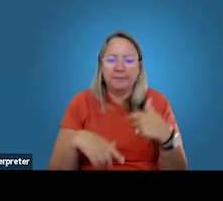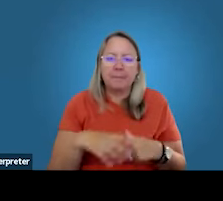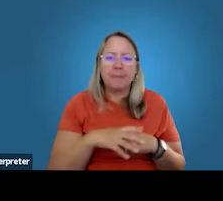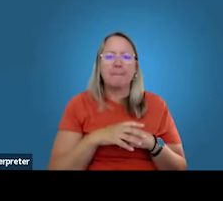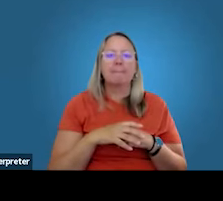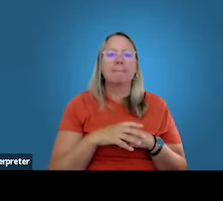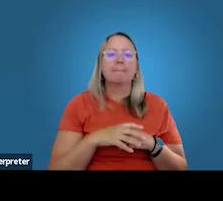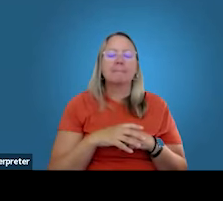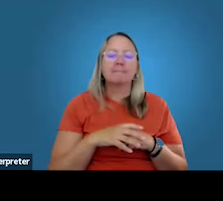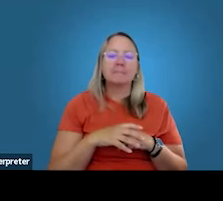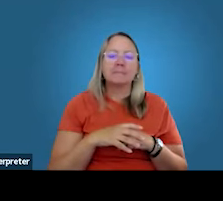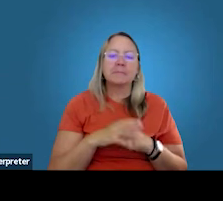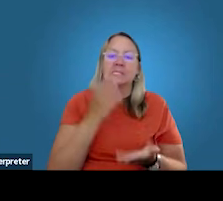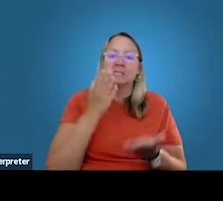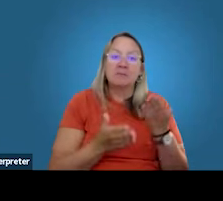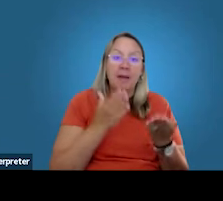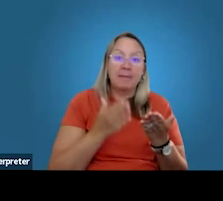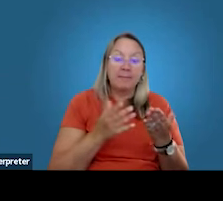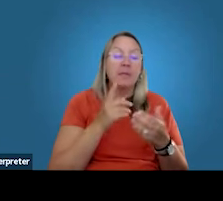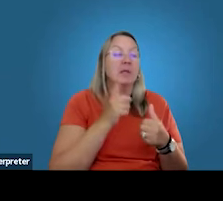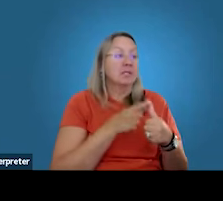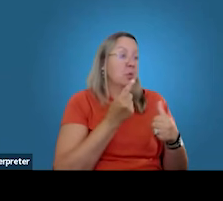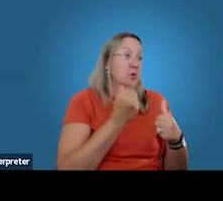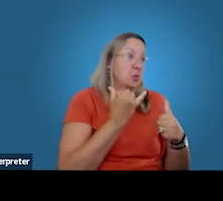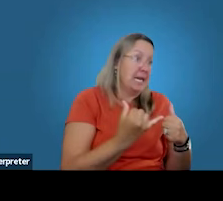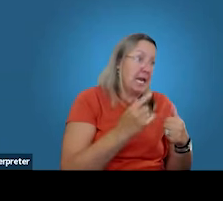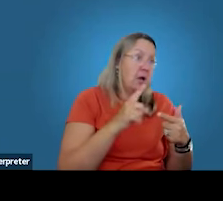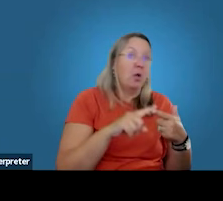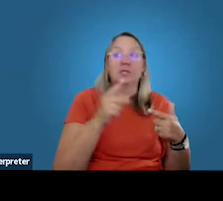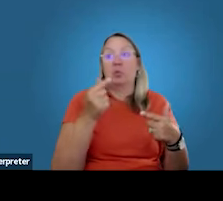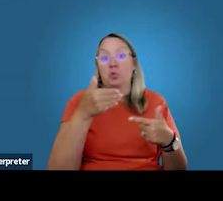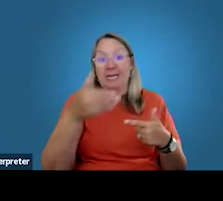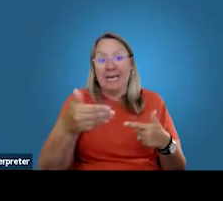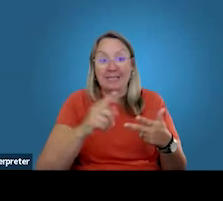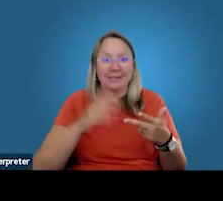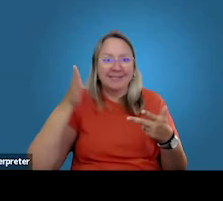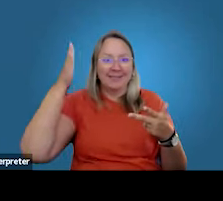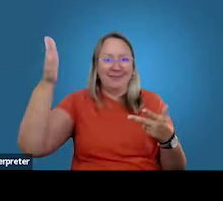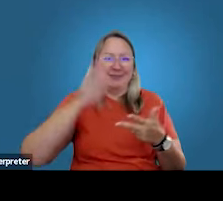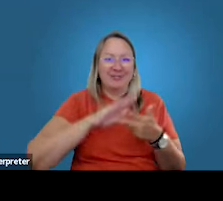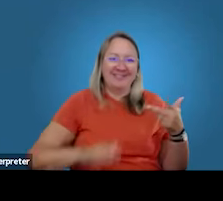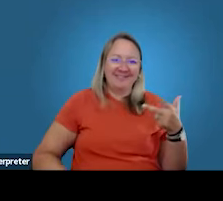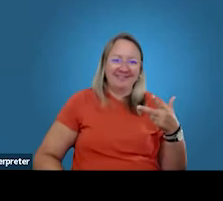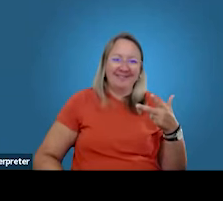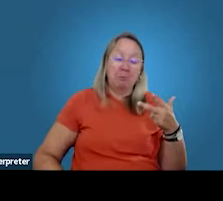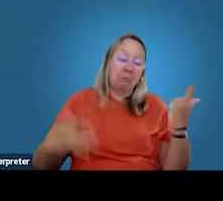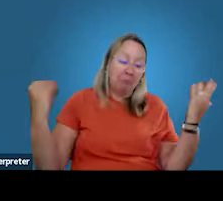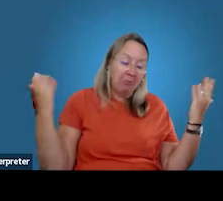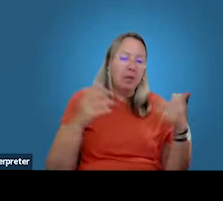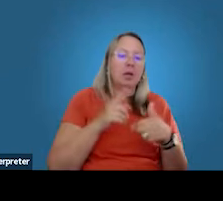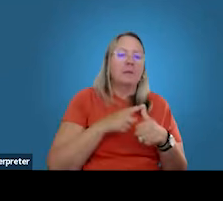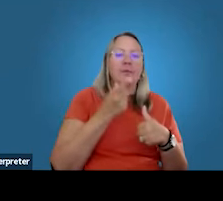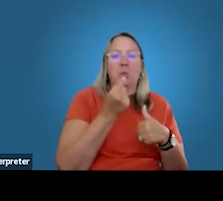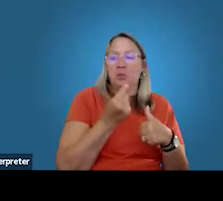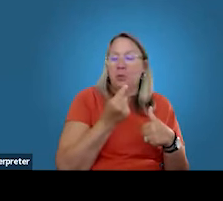can work in different ways. It might be, this is where we are now, this is where we're going to next, this is the future. It might be, this is what we're doing